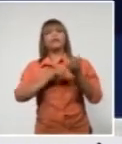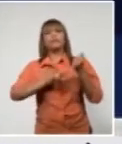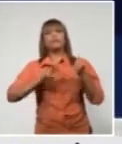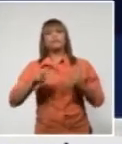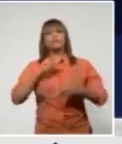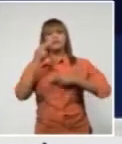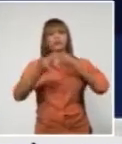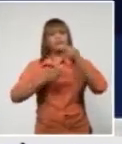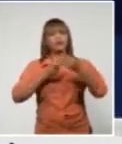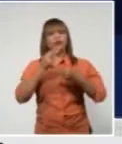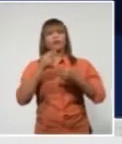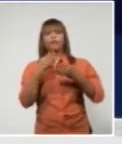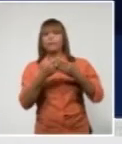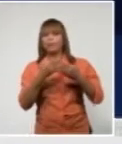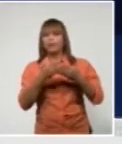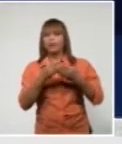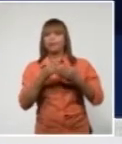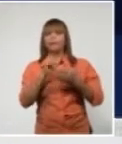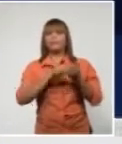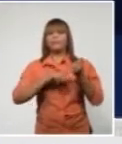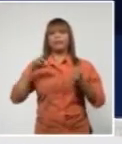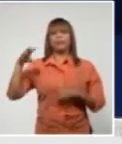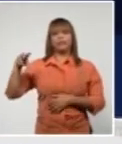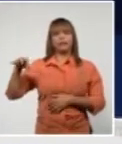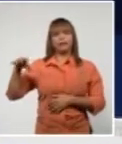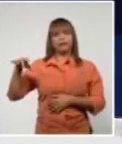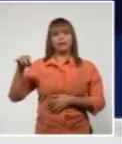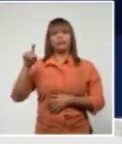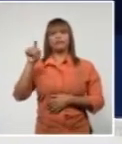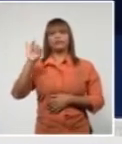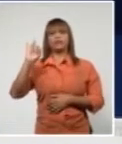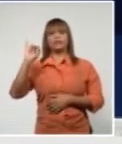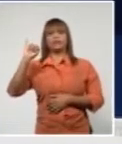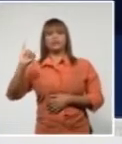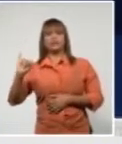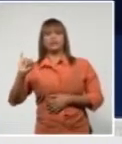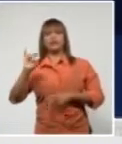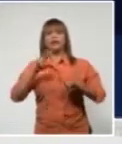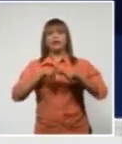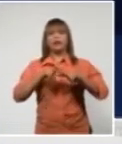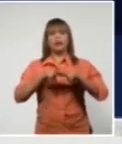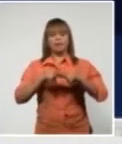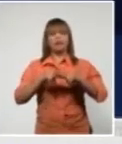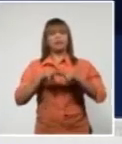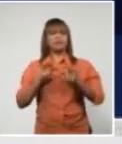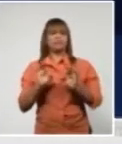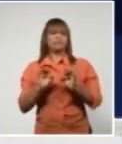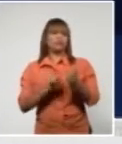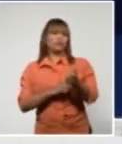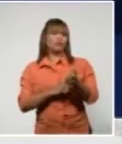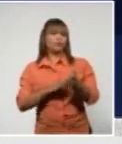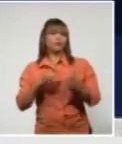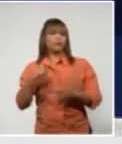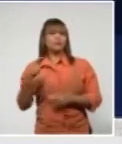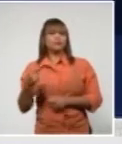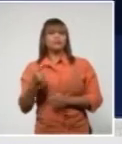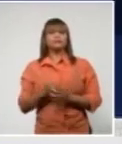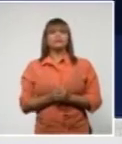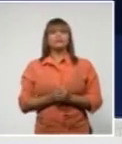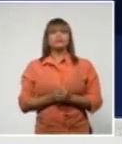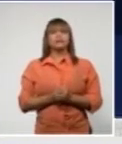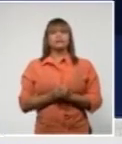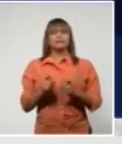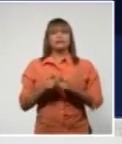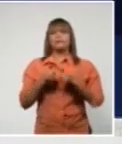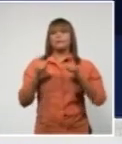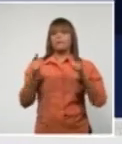As I always mention, samples from all of the country's territories were tested. 76 from Pinar